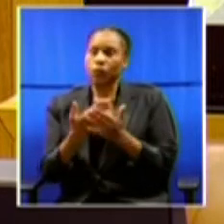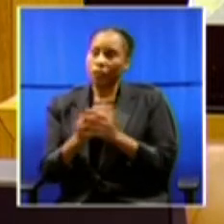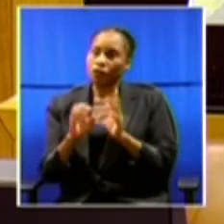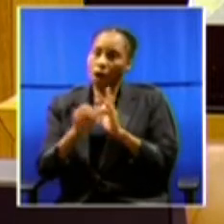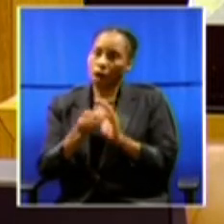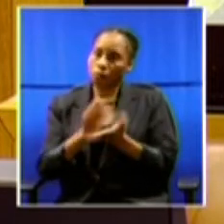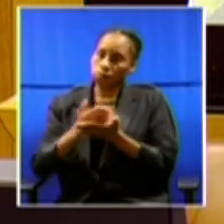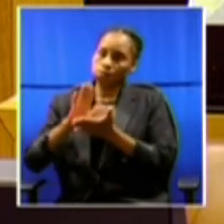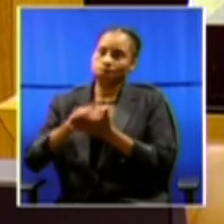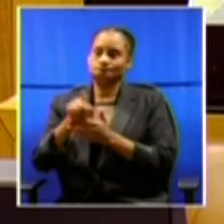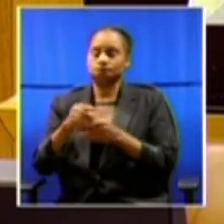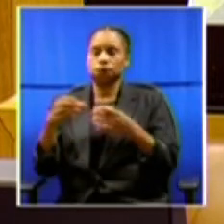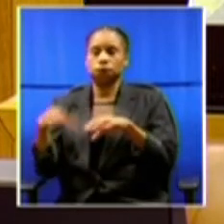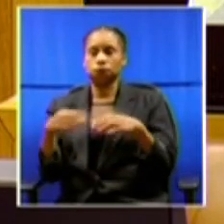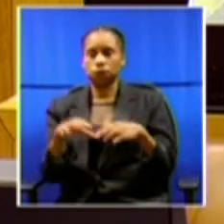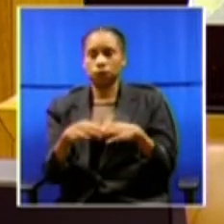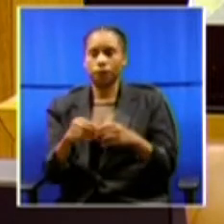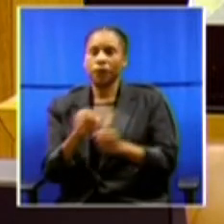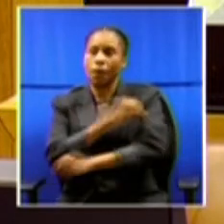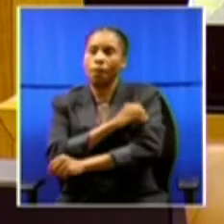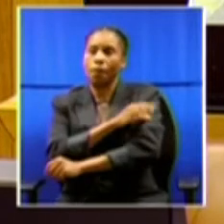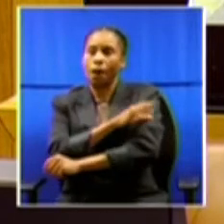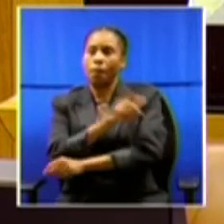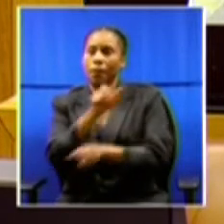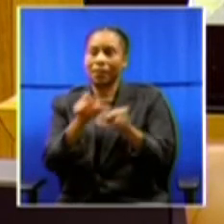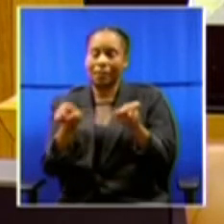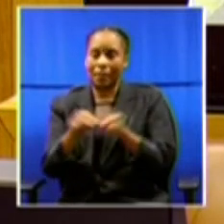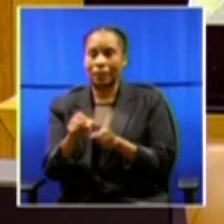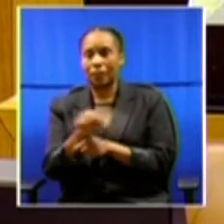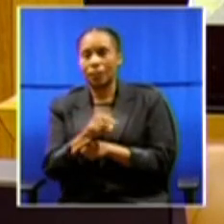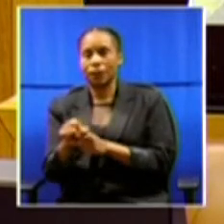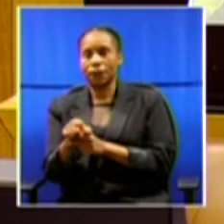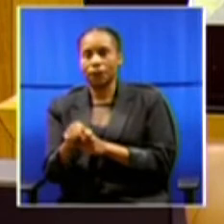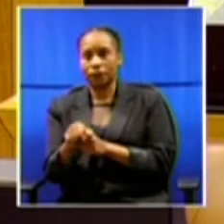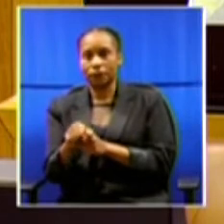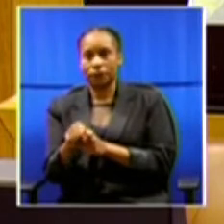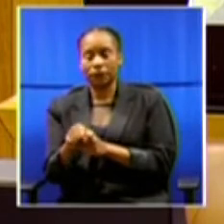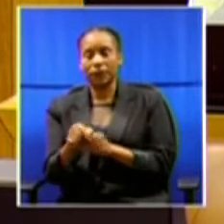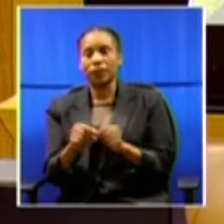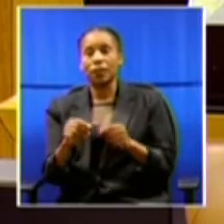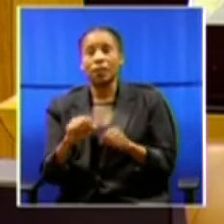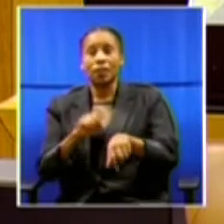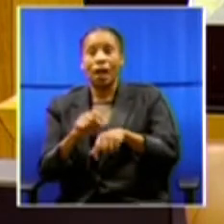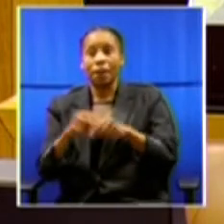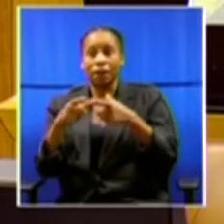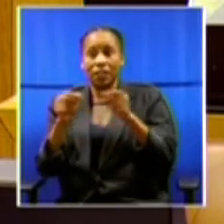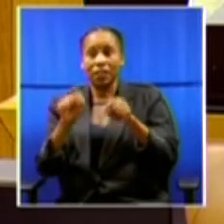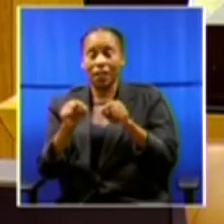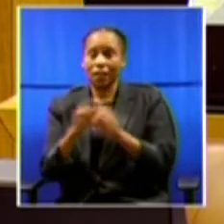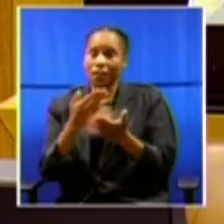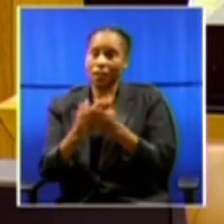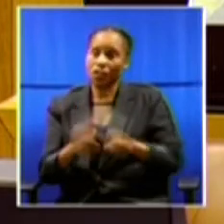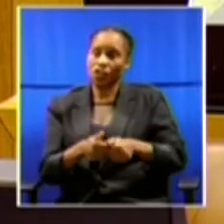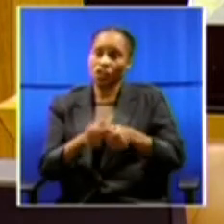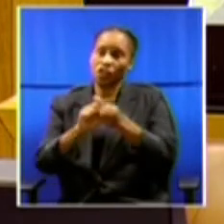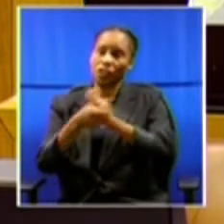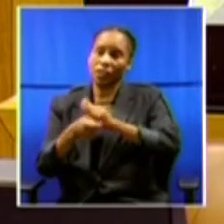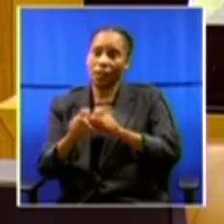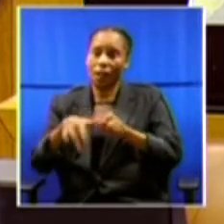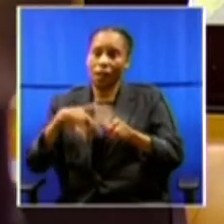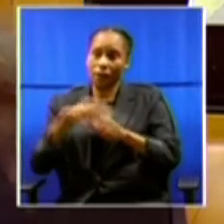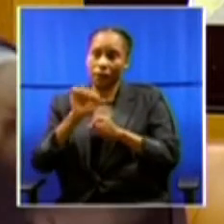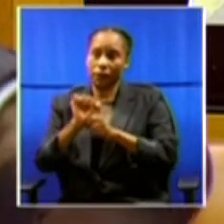It empowers inmates if they are being groomed for gangs. The department is moving towards intelligence-driven security